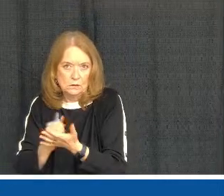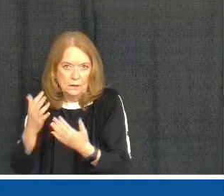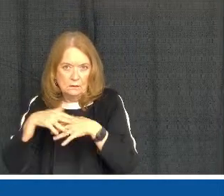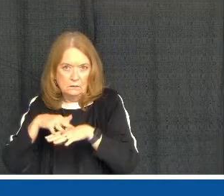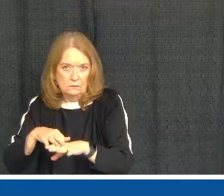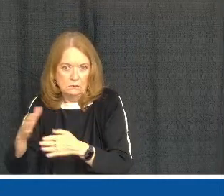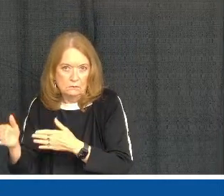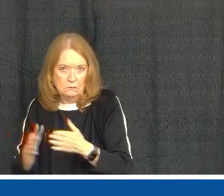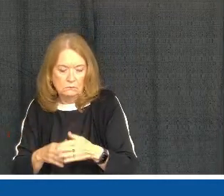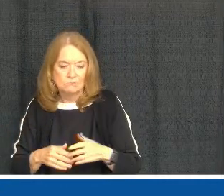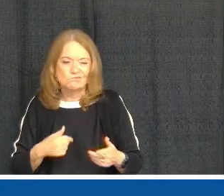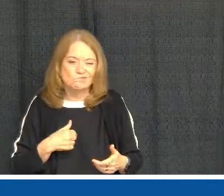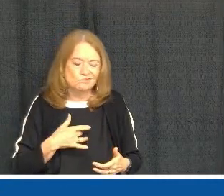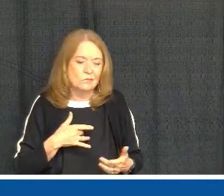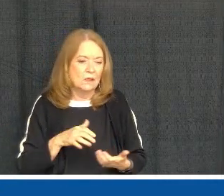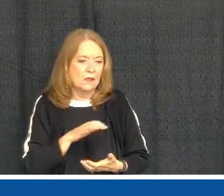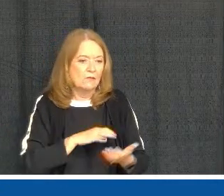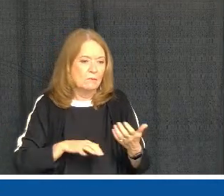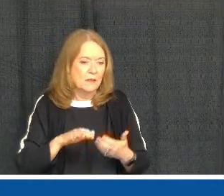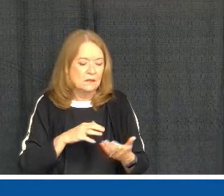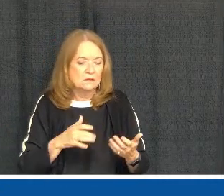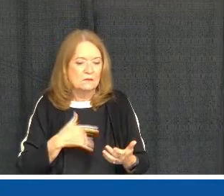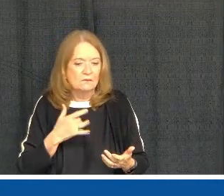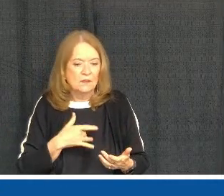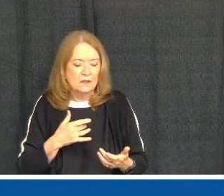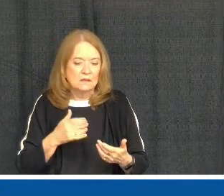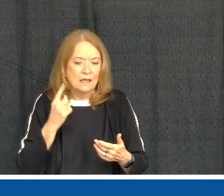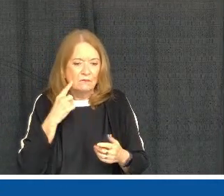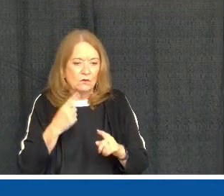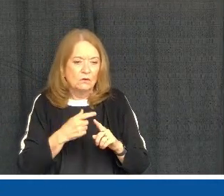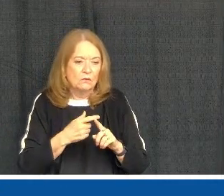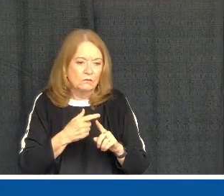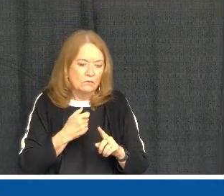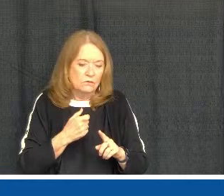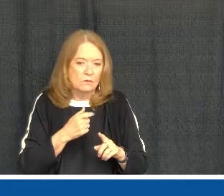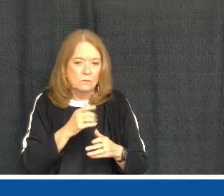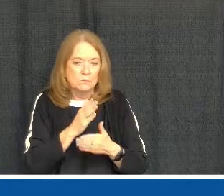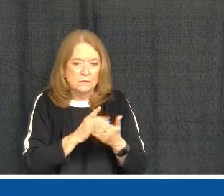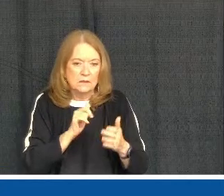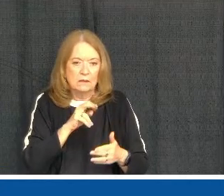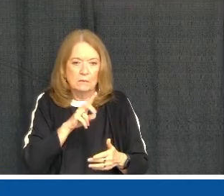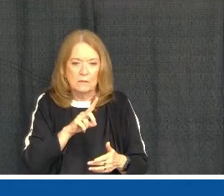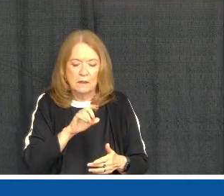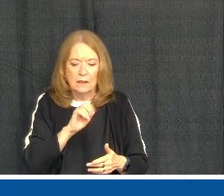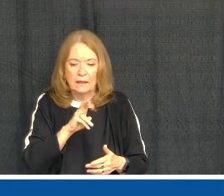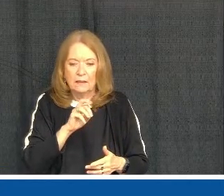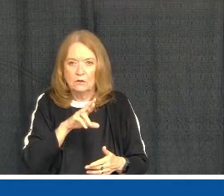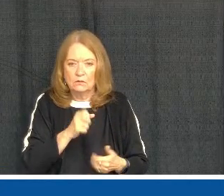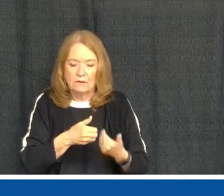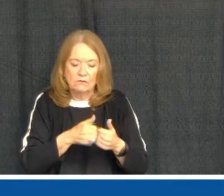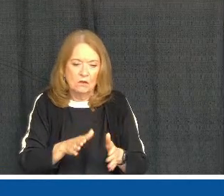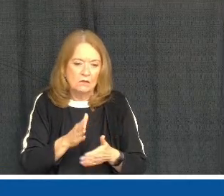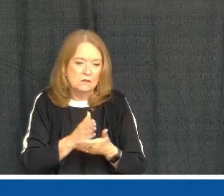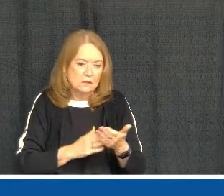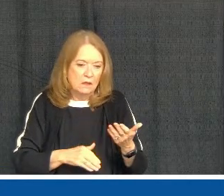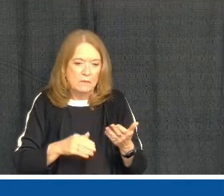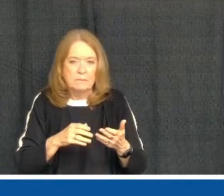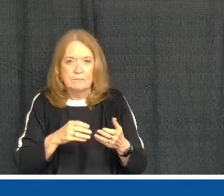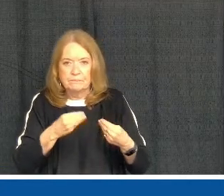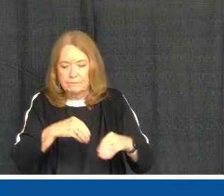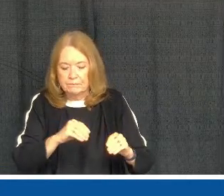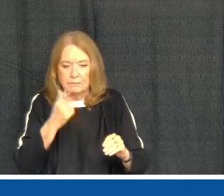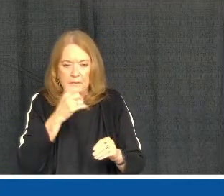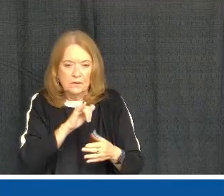I've had mixed feelings on whether it's hampered. I've heard from some landowners that says they have lost some deals due to some of the regulations, but there